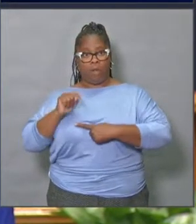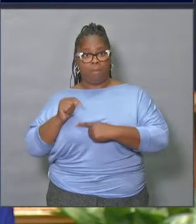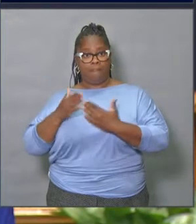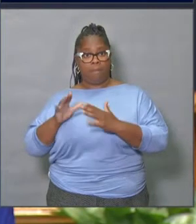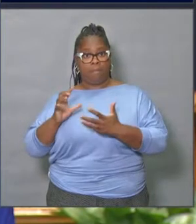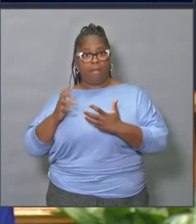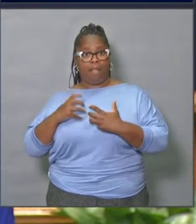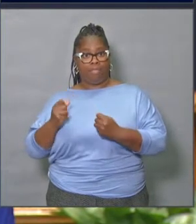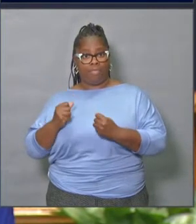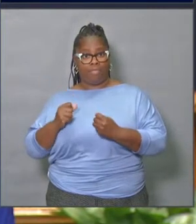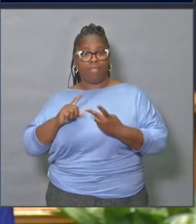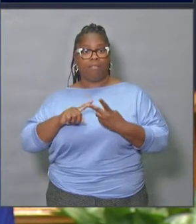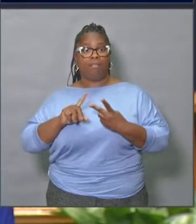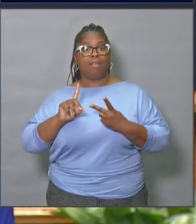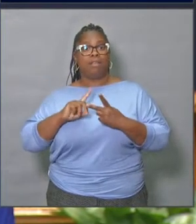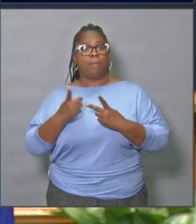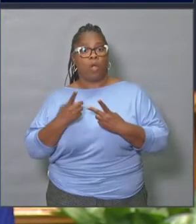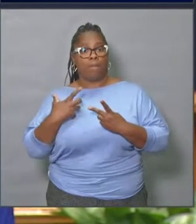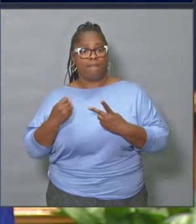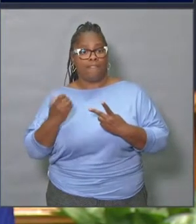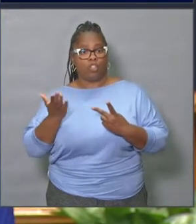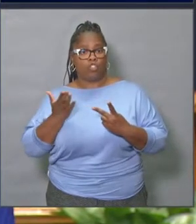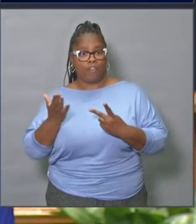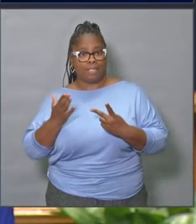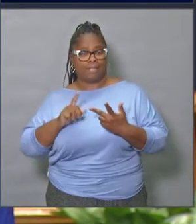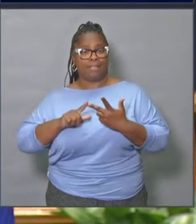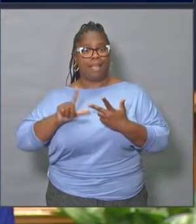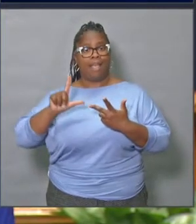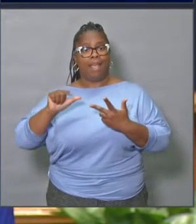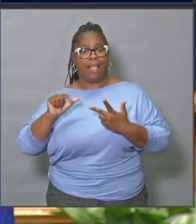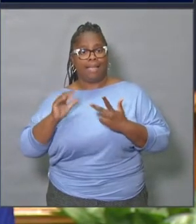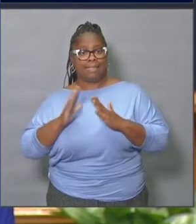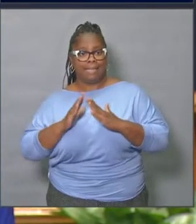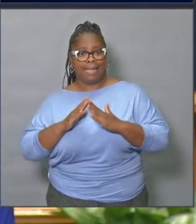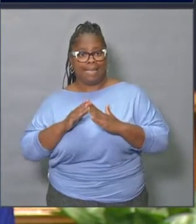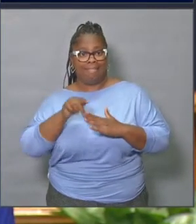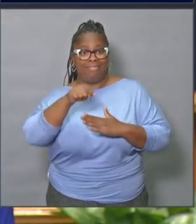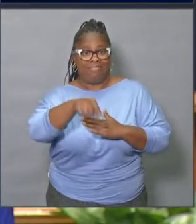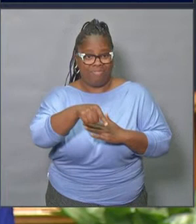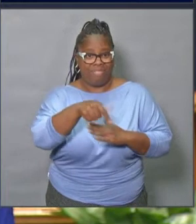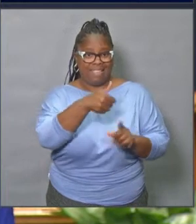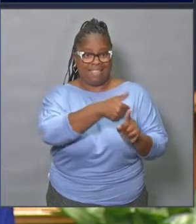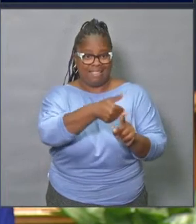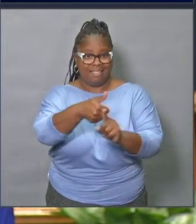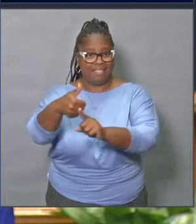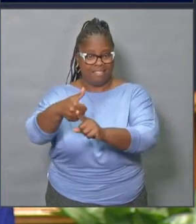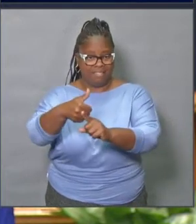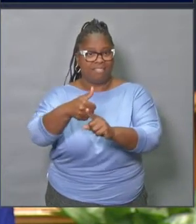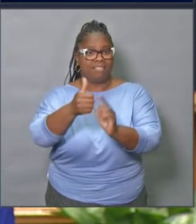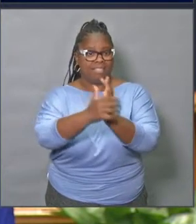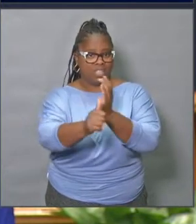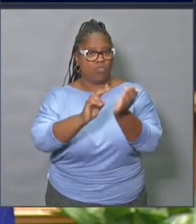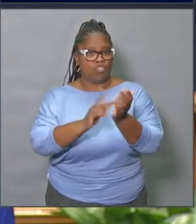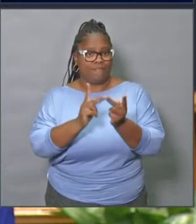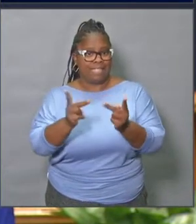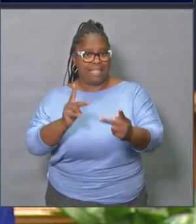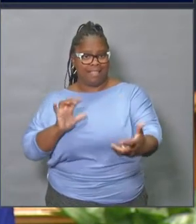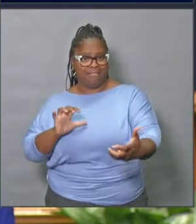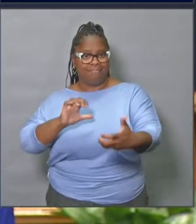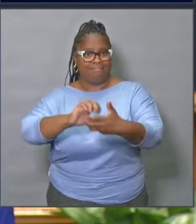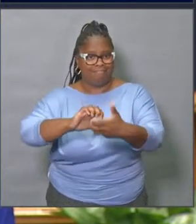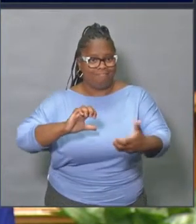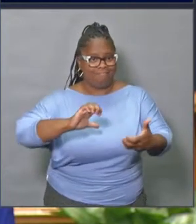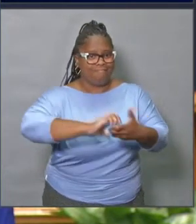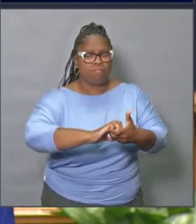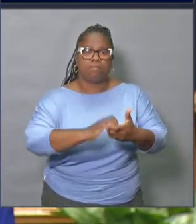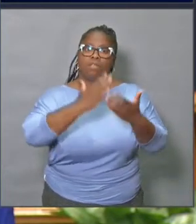Health, the Department of Health Services, LA City, and the facilities, and we're grateful for all of the partners for helping us